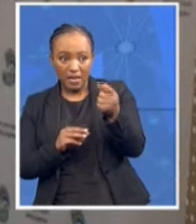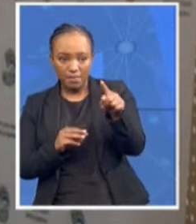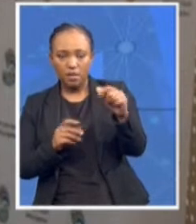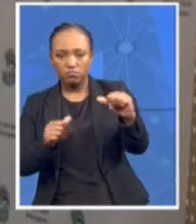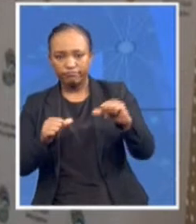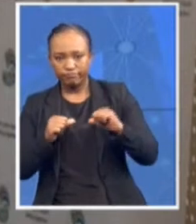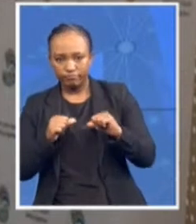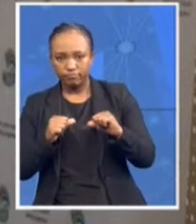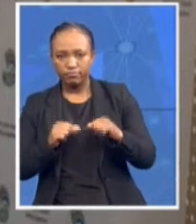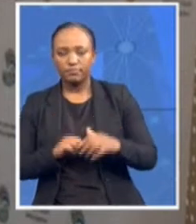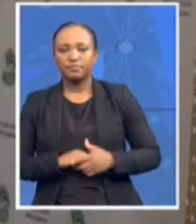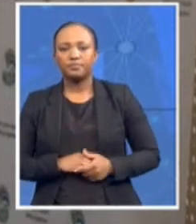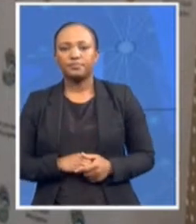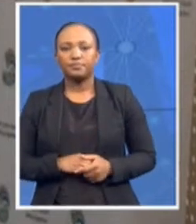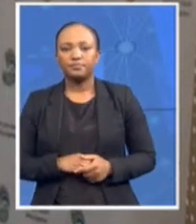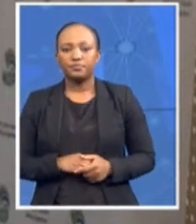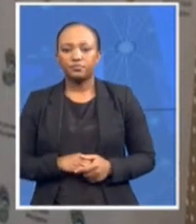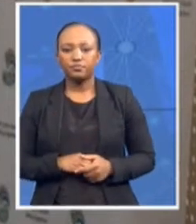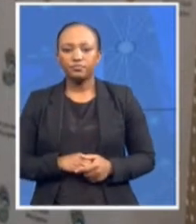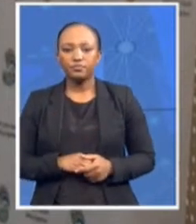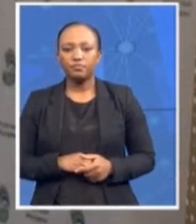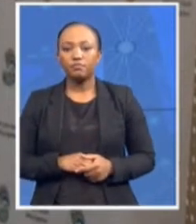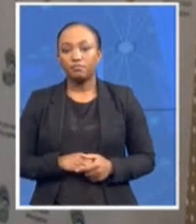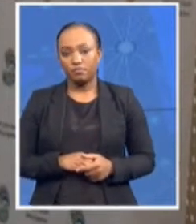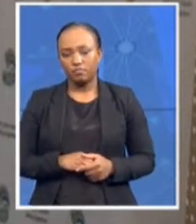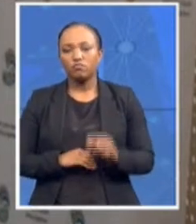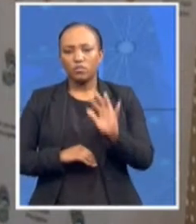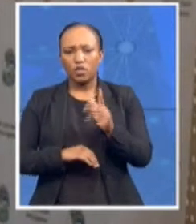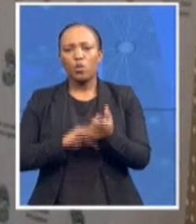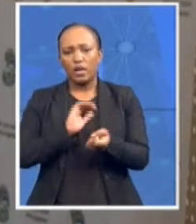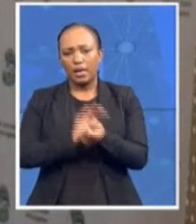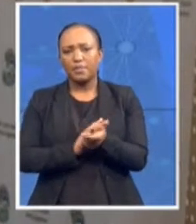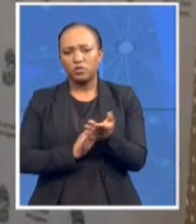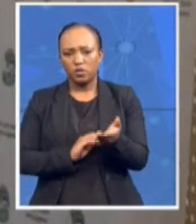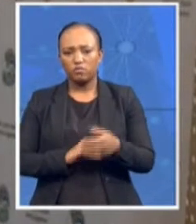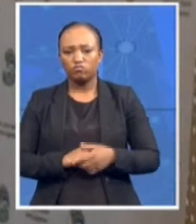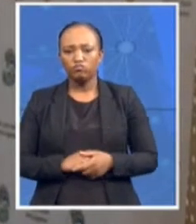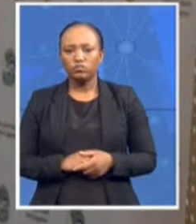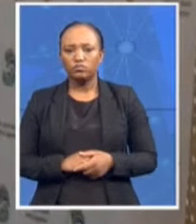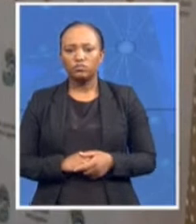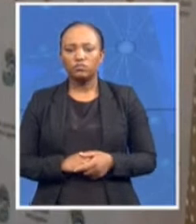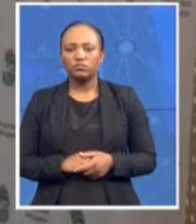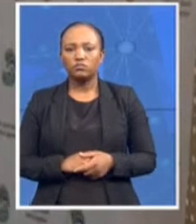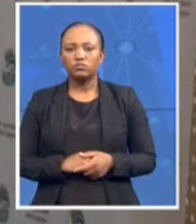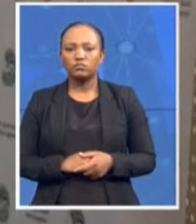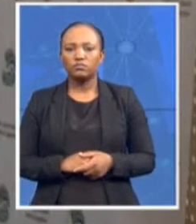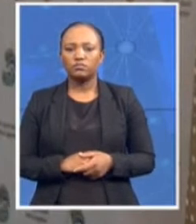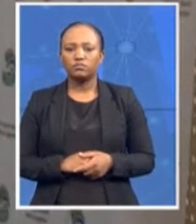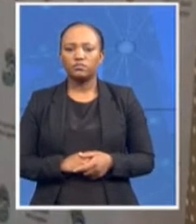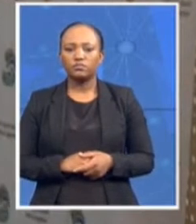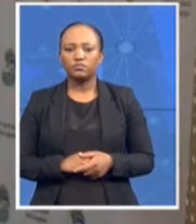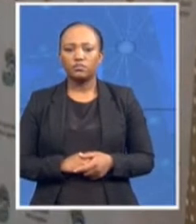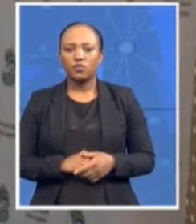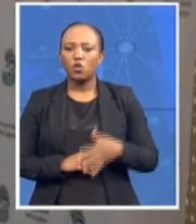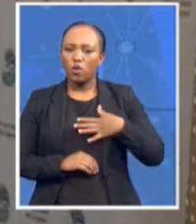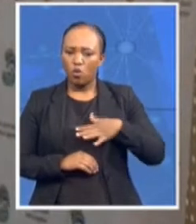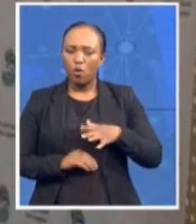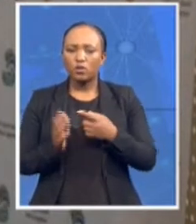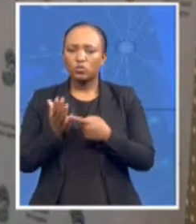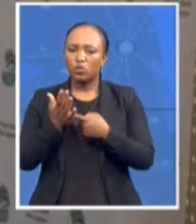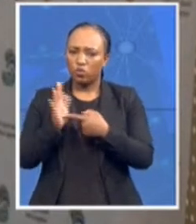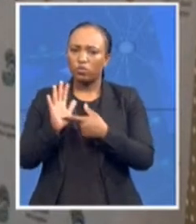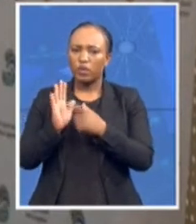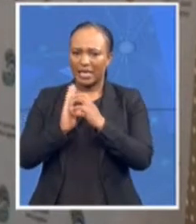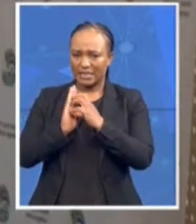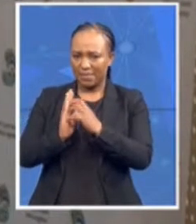And that's what is going to happen. And we want to make this an example to anybody,